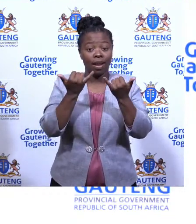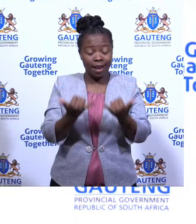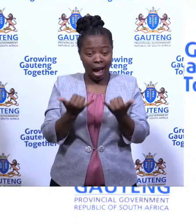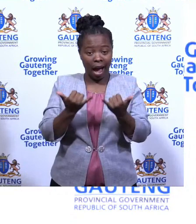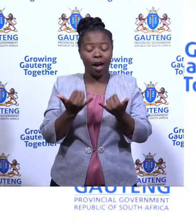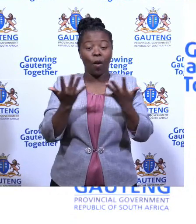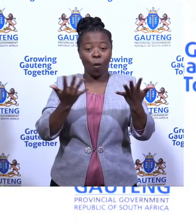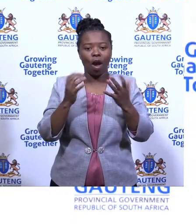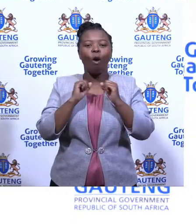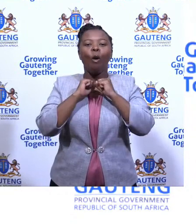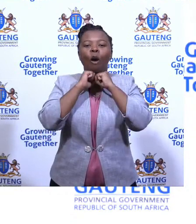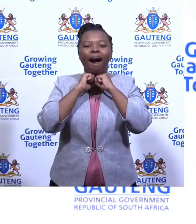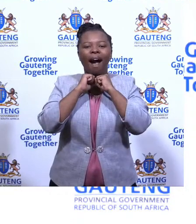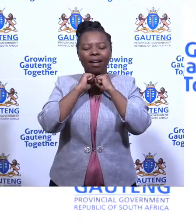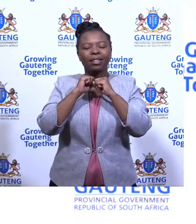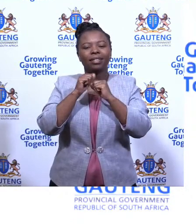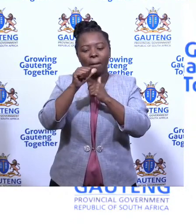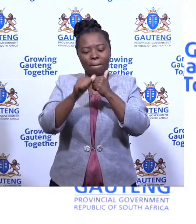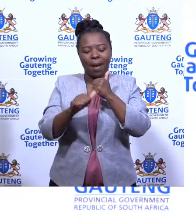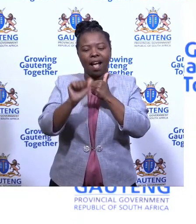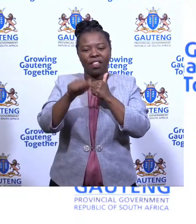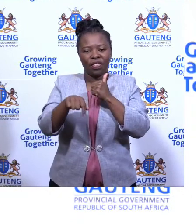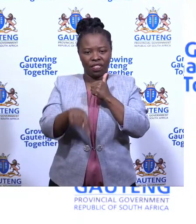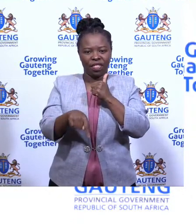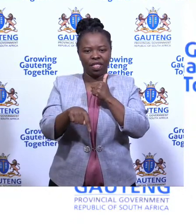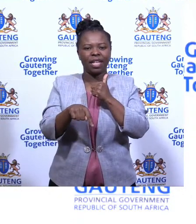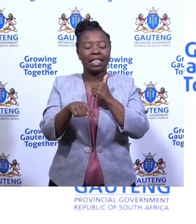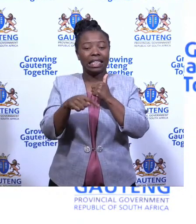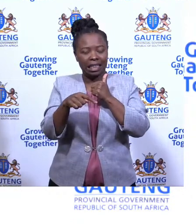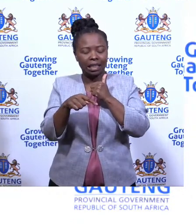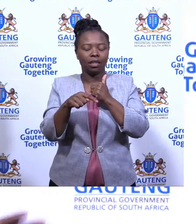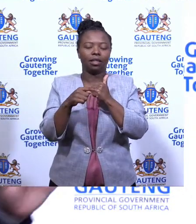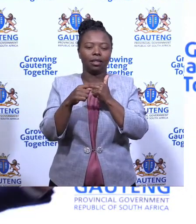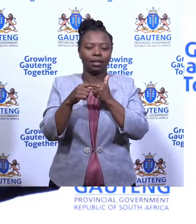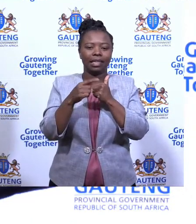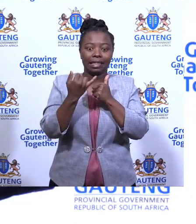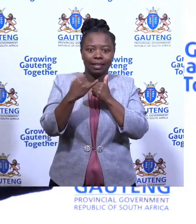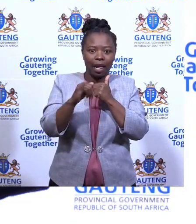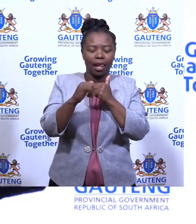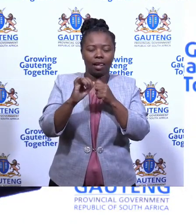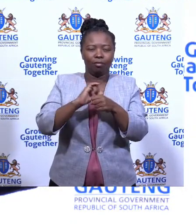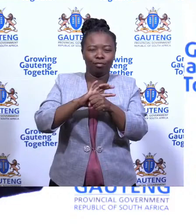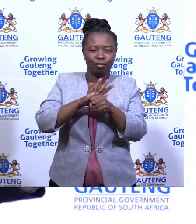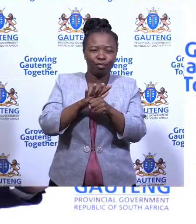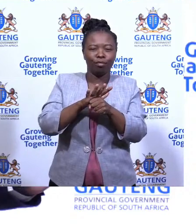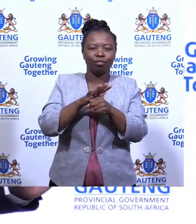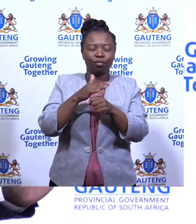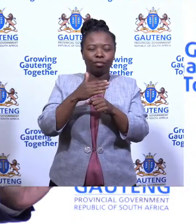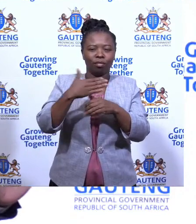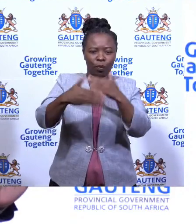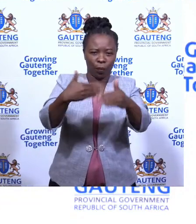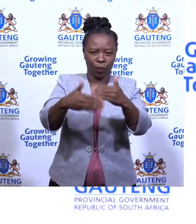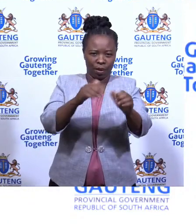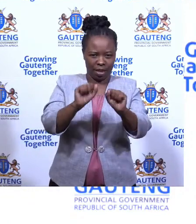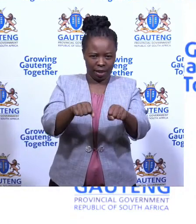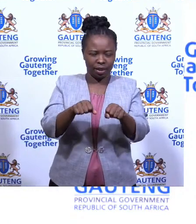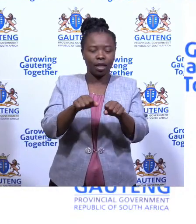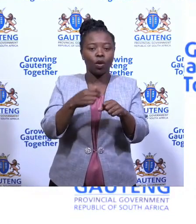August. We are still going through the storm of COVID. We said at the beginning of